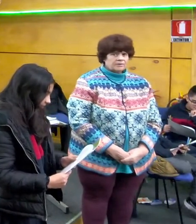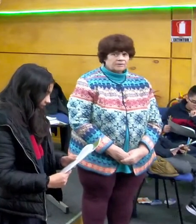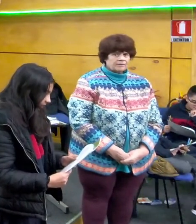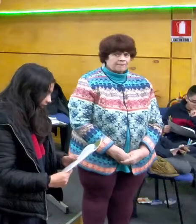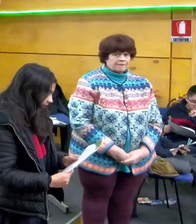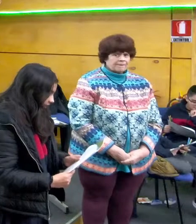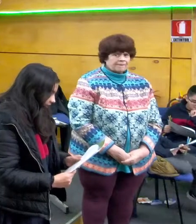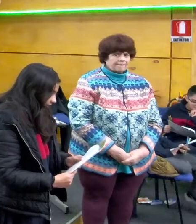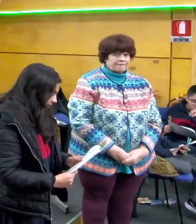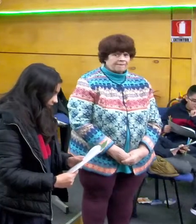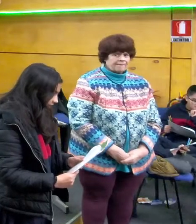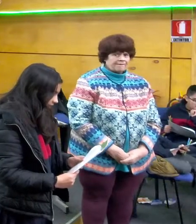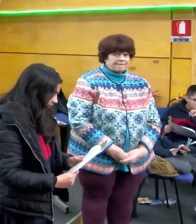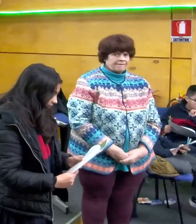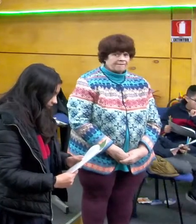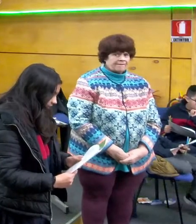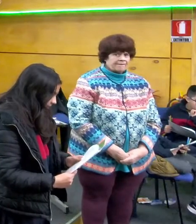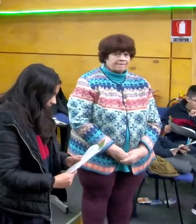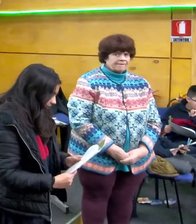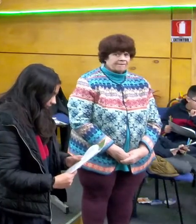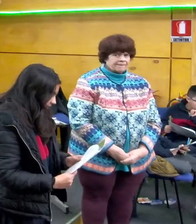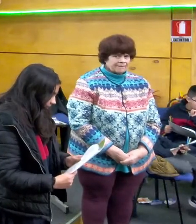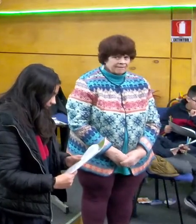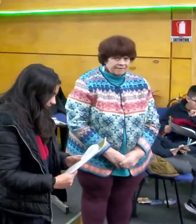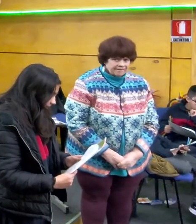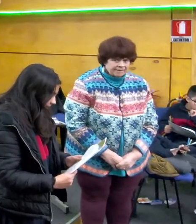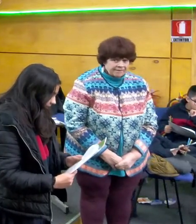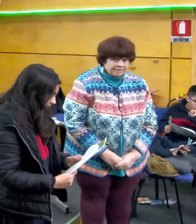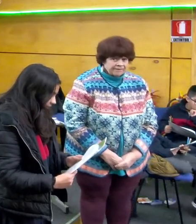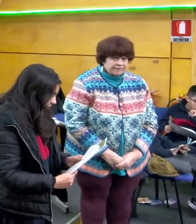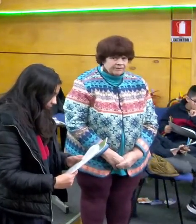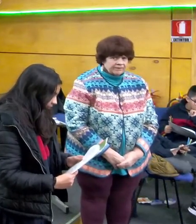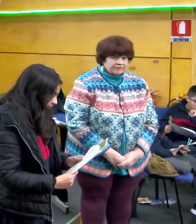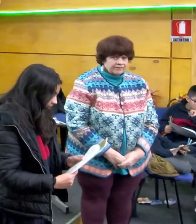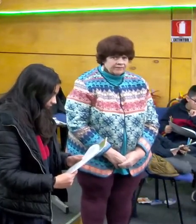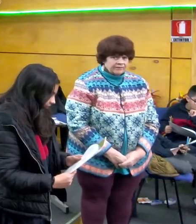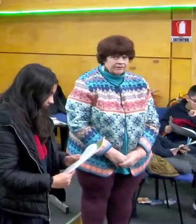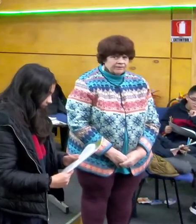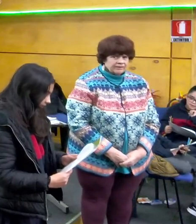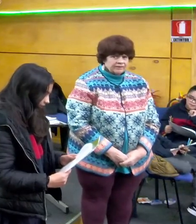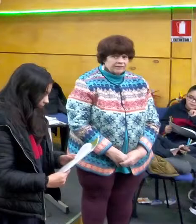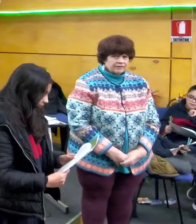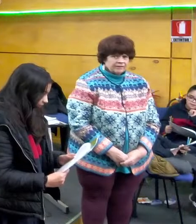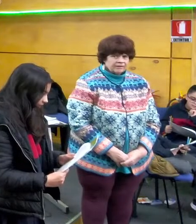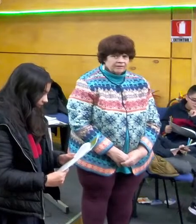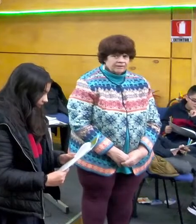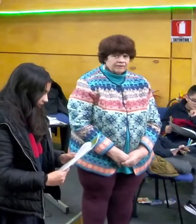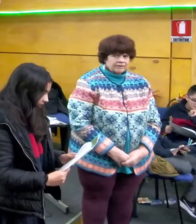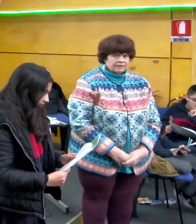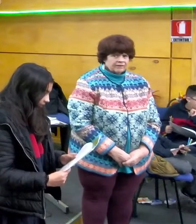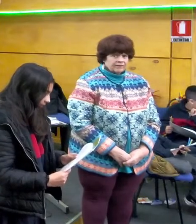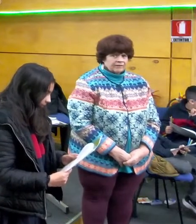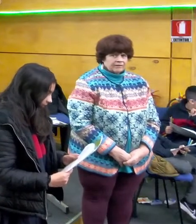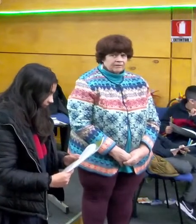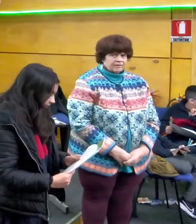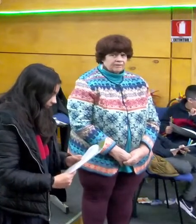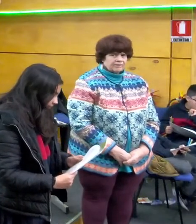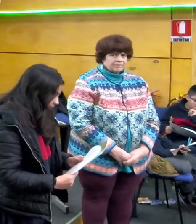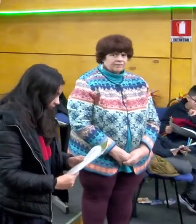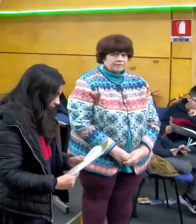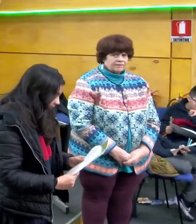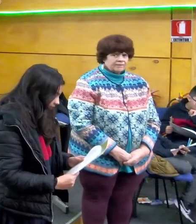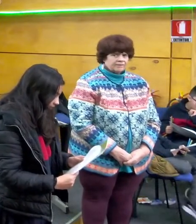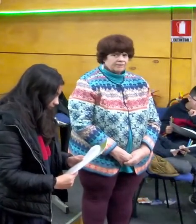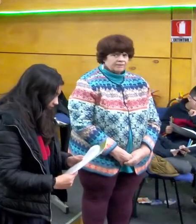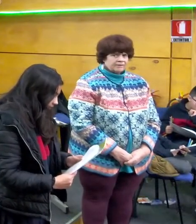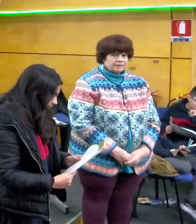drum. Let the rain sing your full of rain, the rain makes steel poles on the sidewalk. The rain makes warm